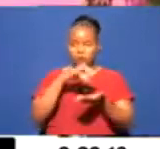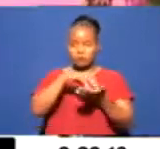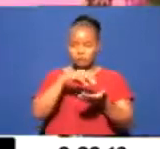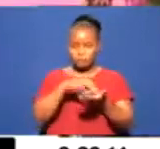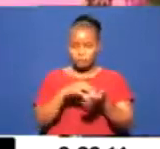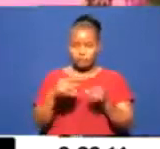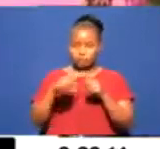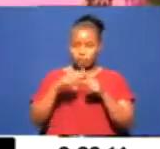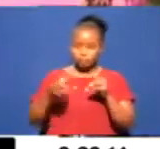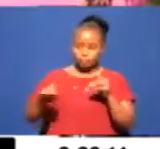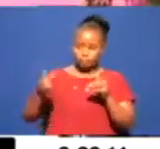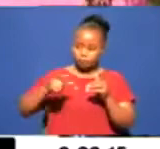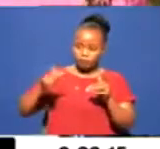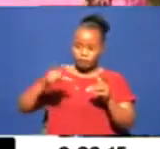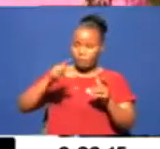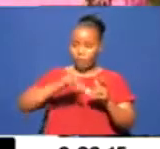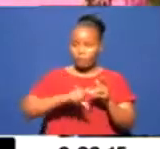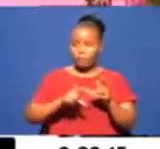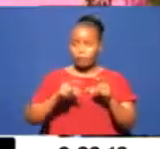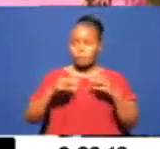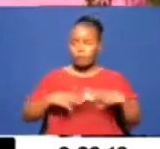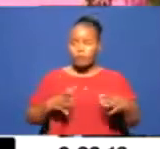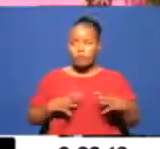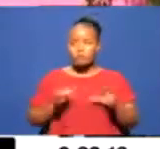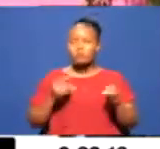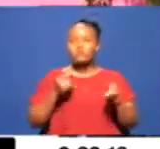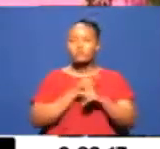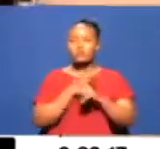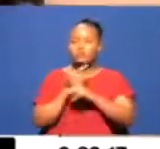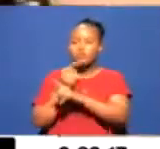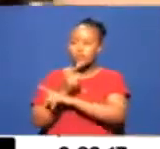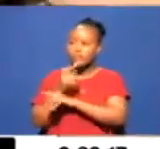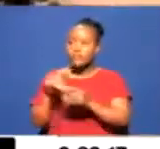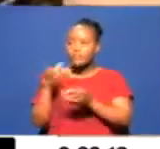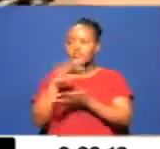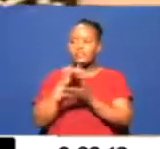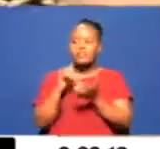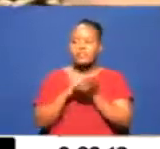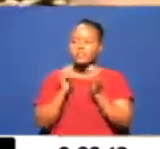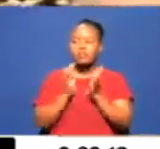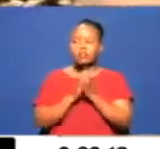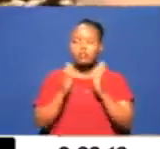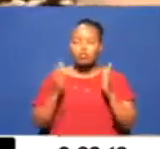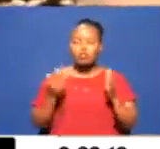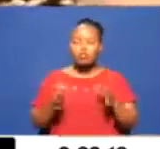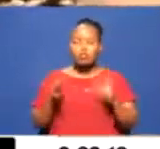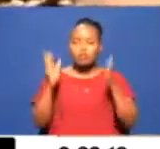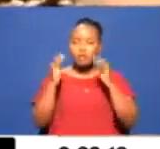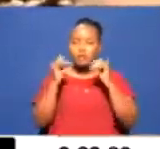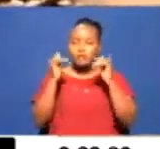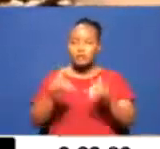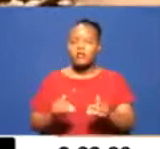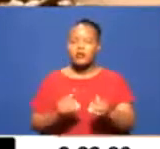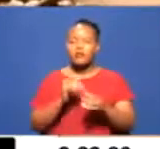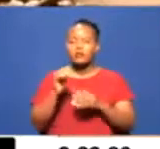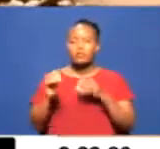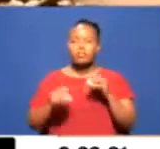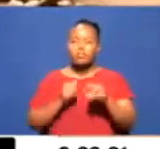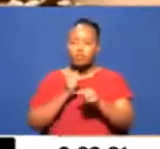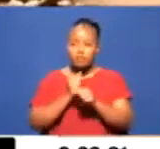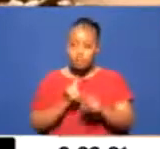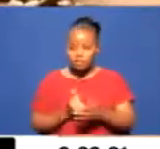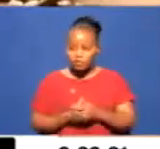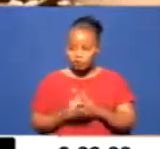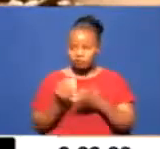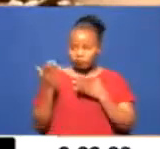Kenyans thronged various recreational centers to celebrate the new year. At Luna Park in Nairobi County, hundreds